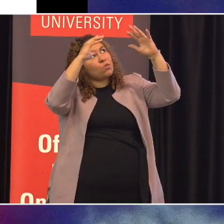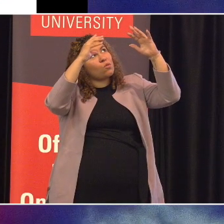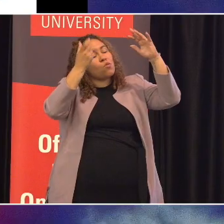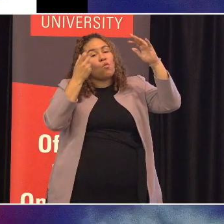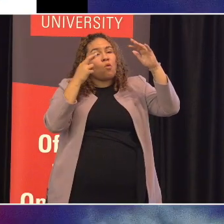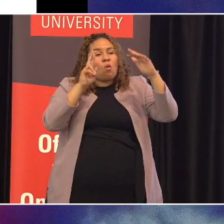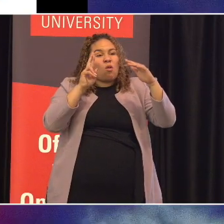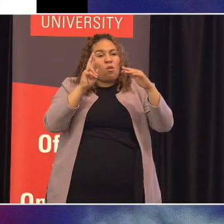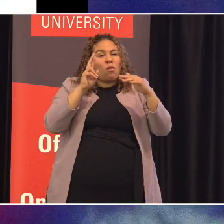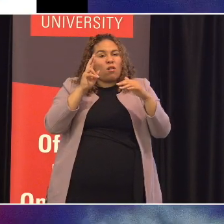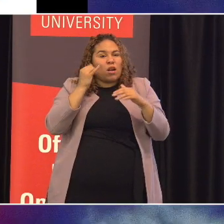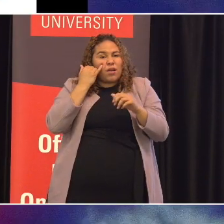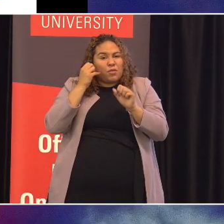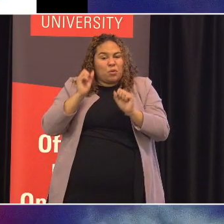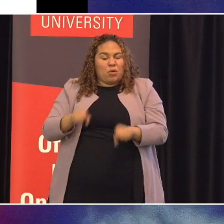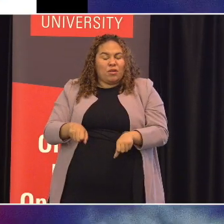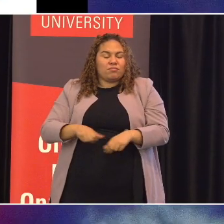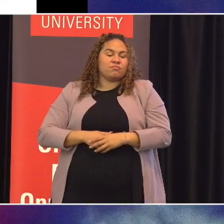would know how to use your app.